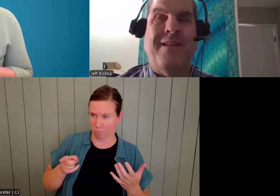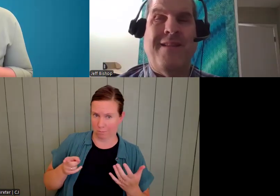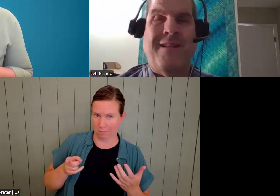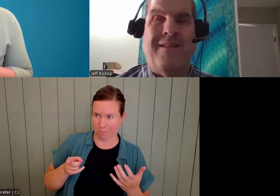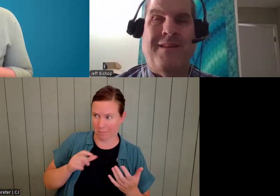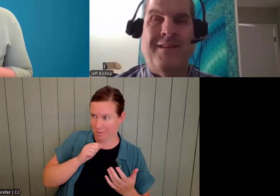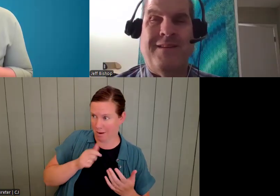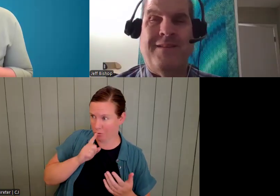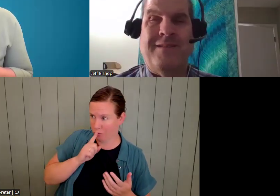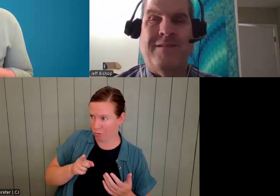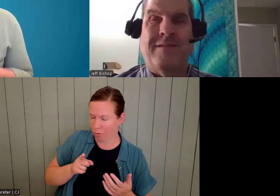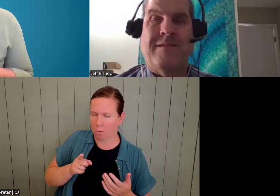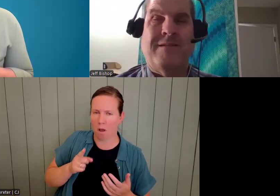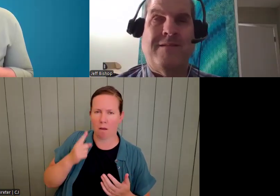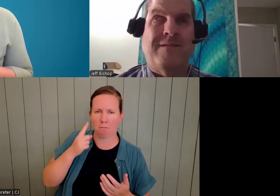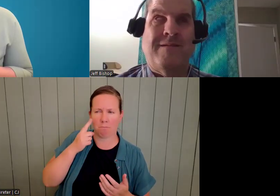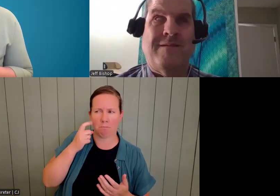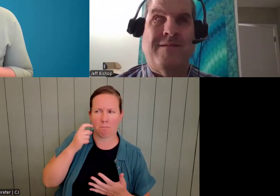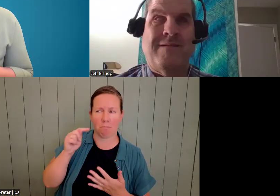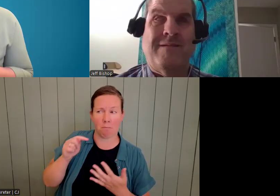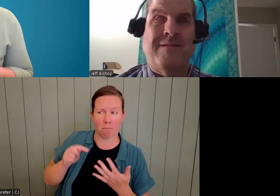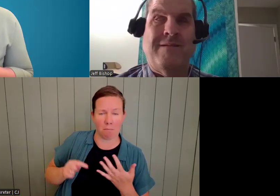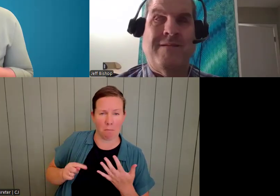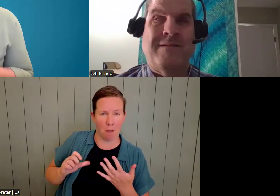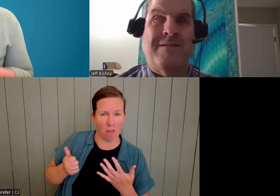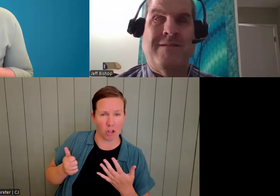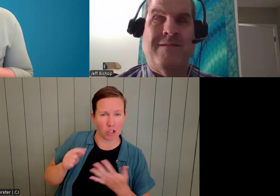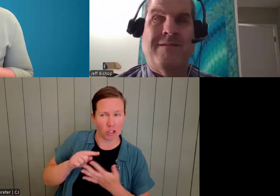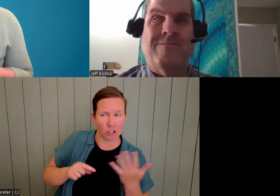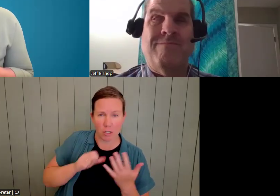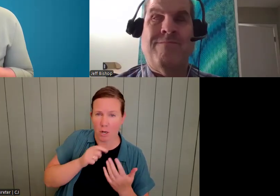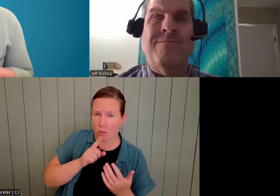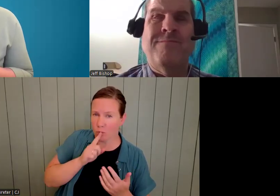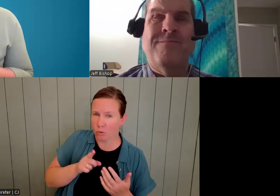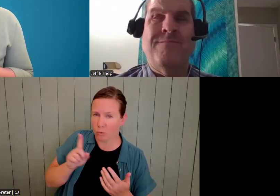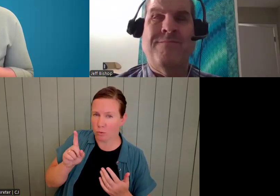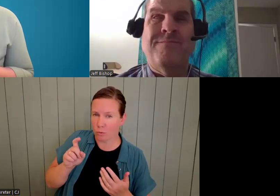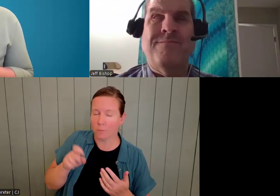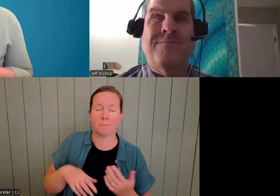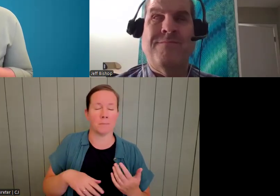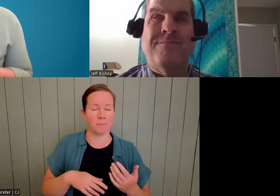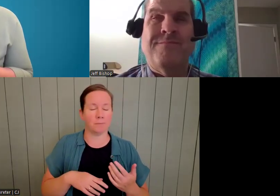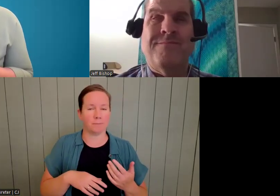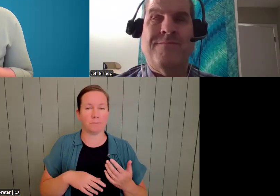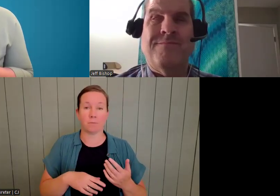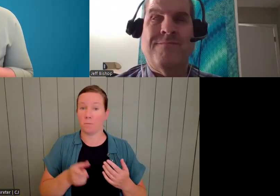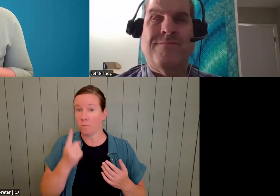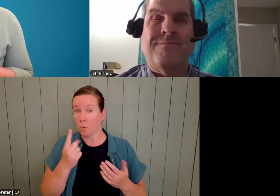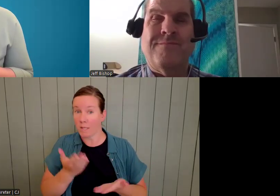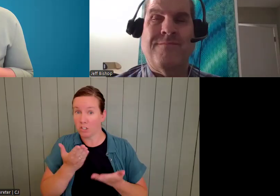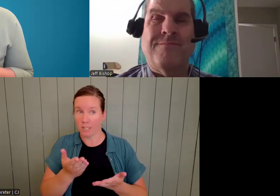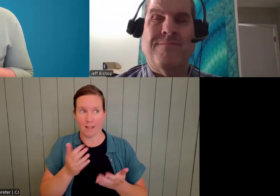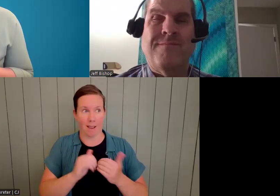and right. also as you do this, look at sort of the words that are being used and make Hmm. sure those words